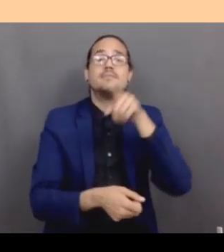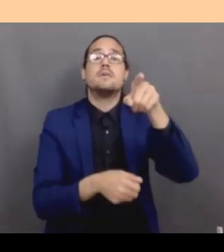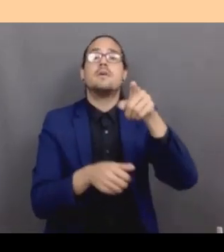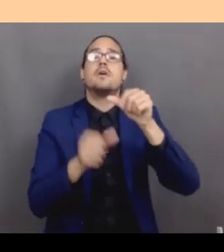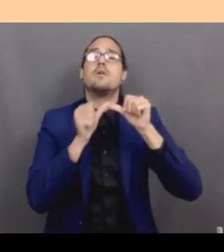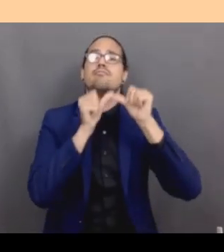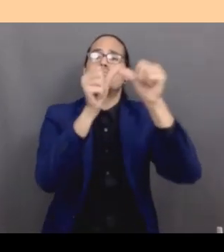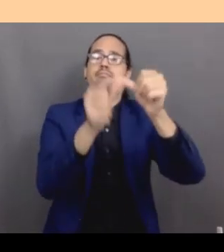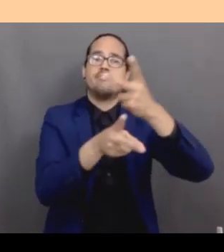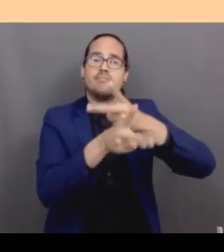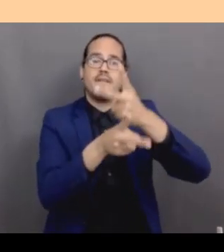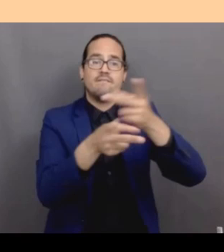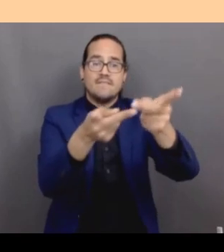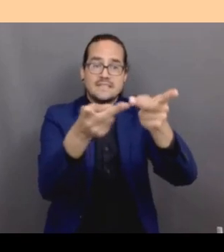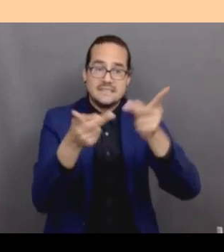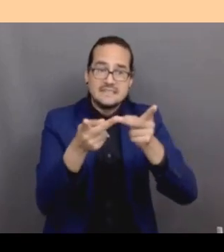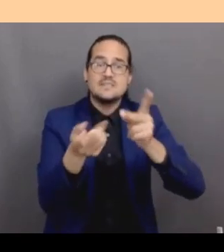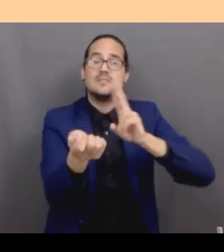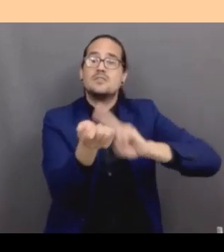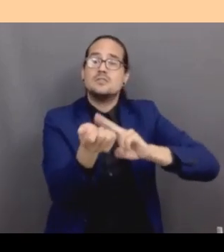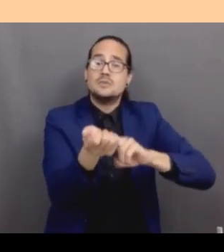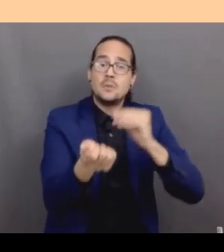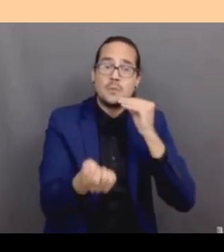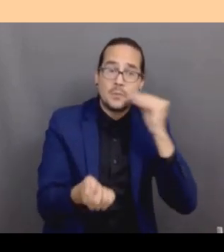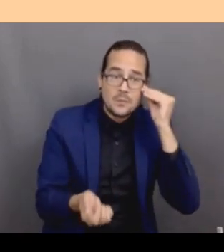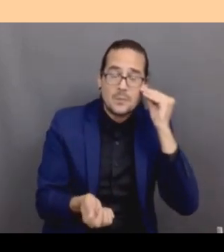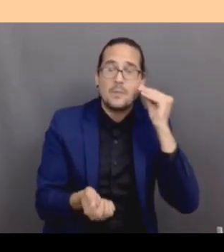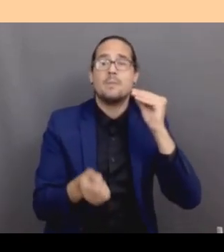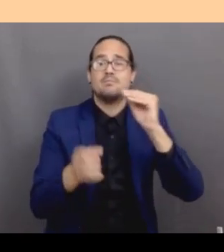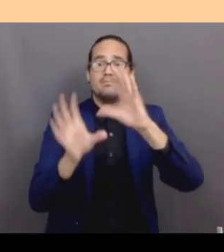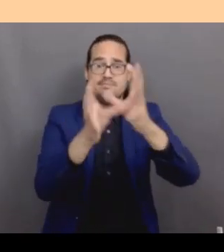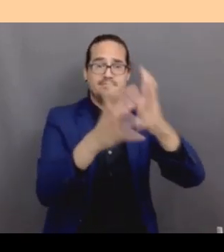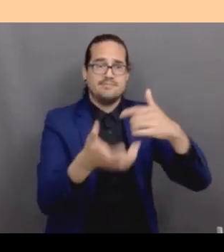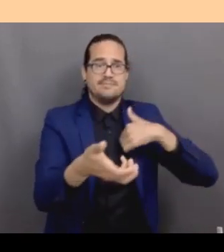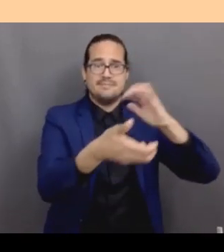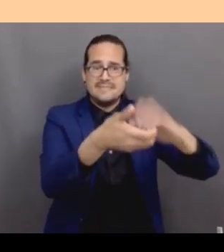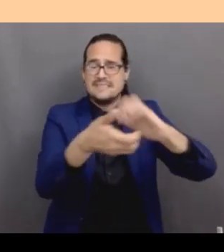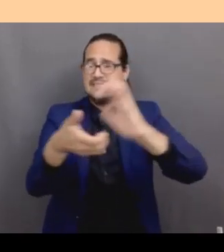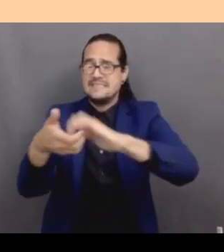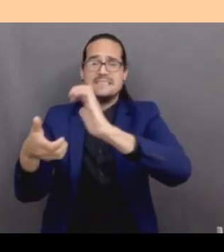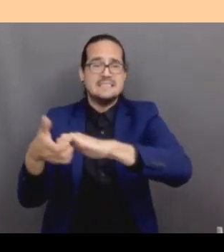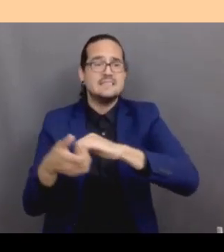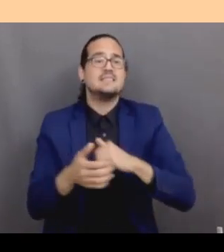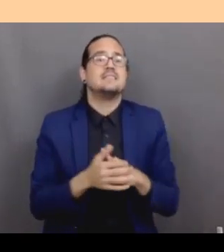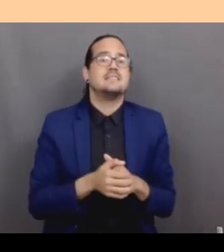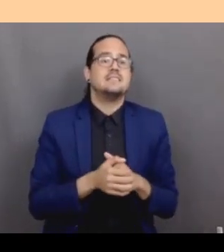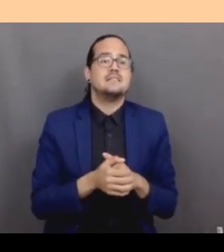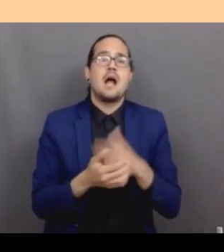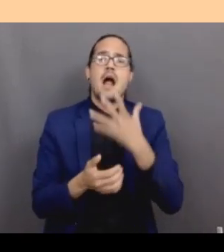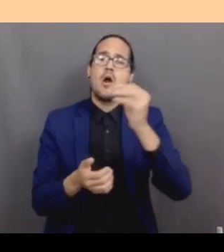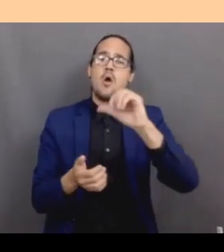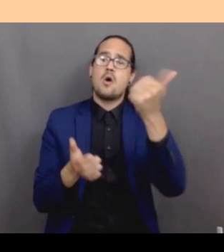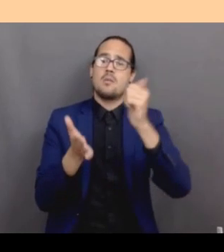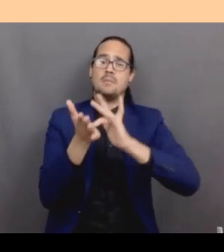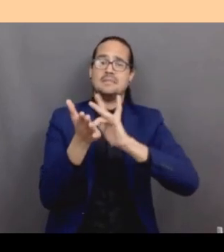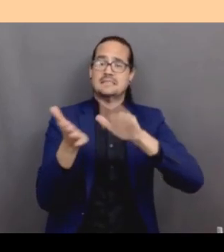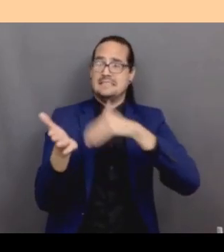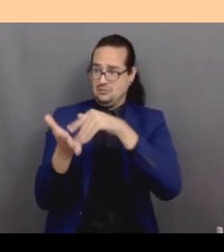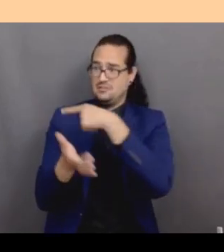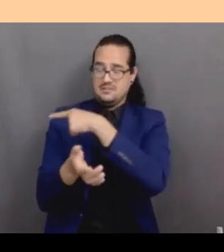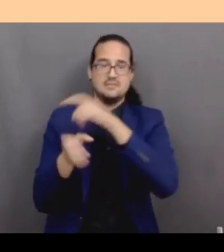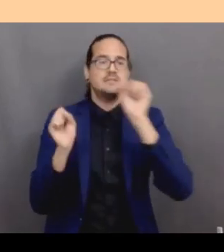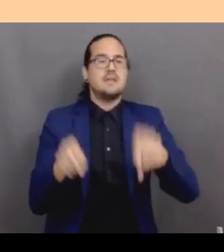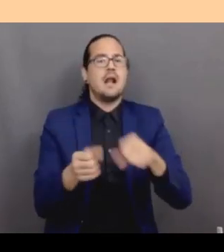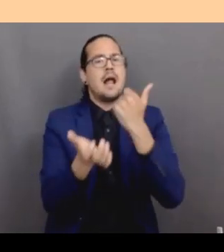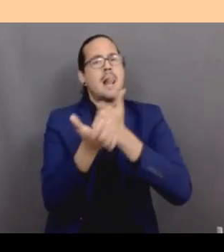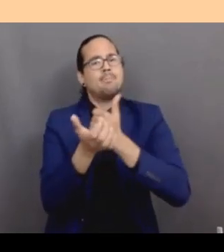need. They work with our federally qualified health centers to ensure that access to care remains available. And we're really proud of our newly